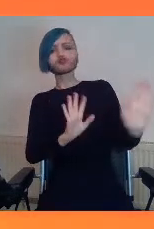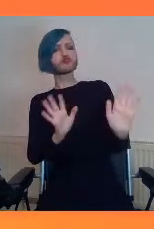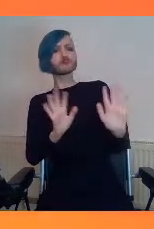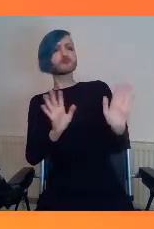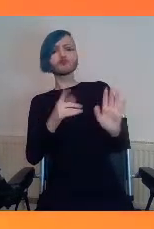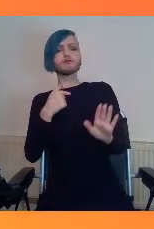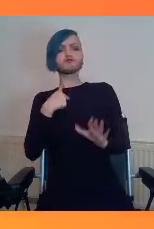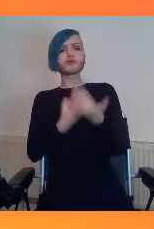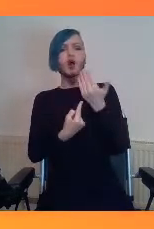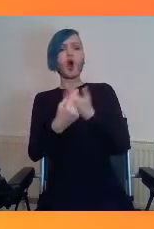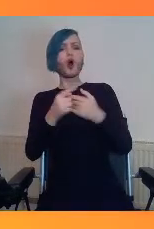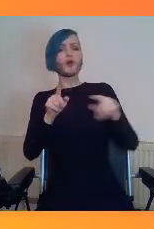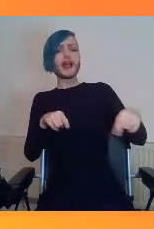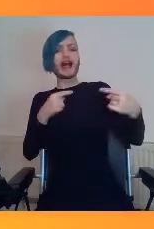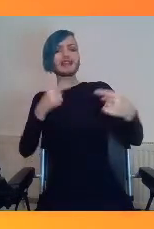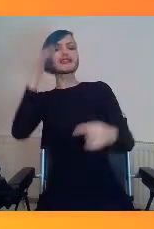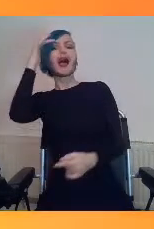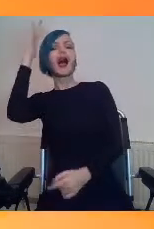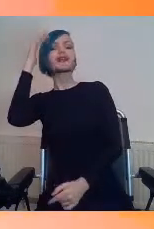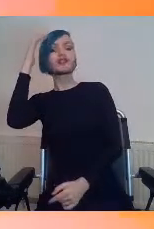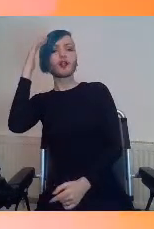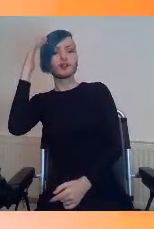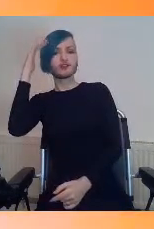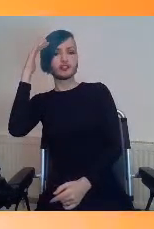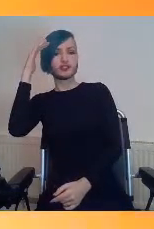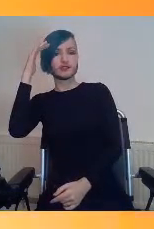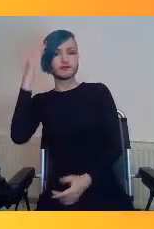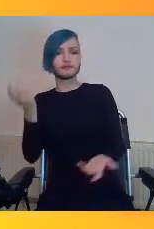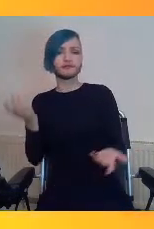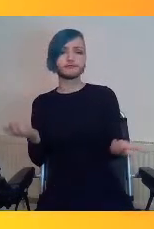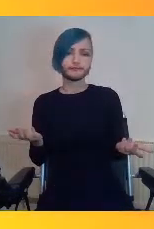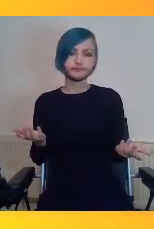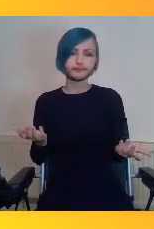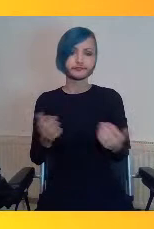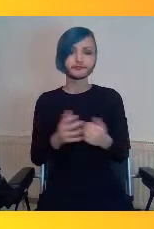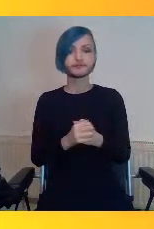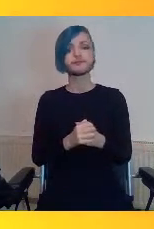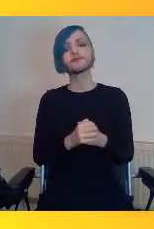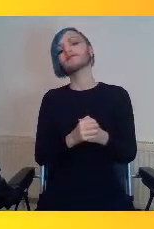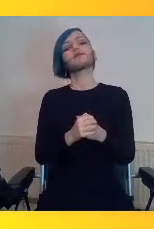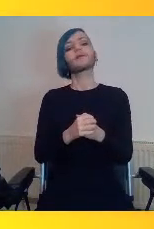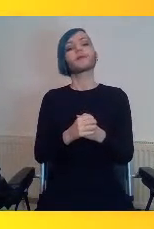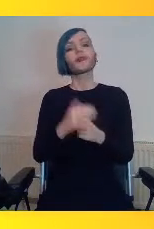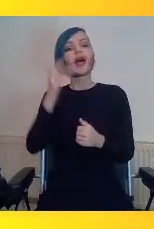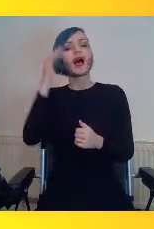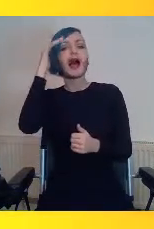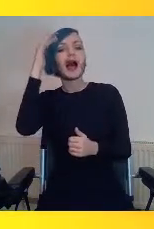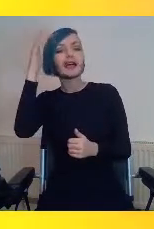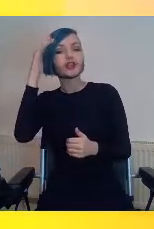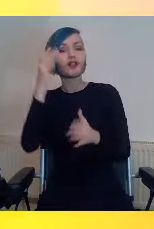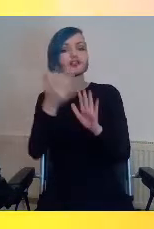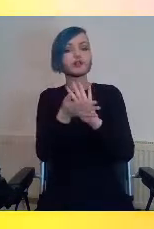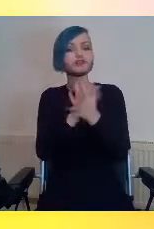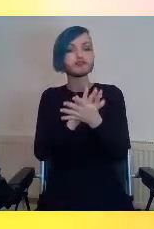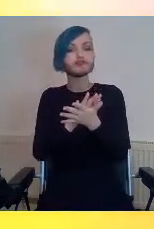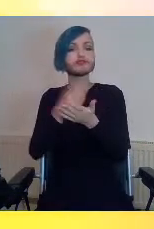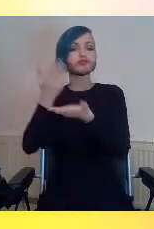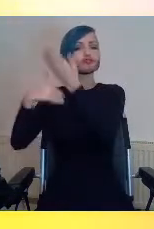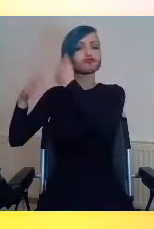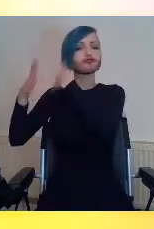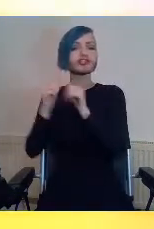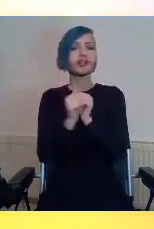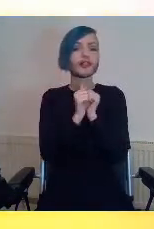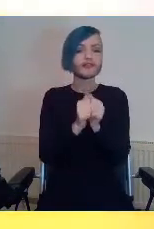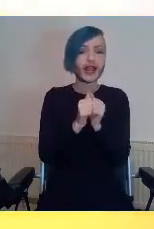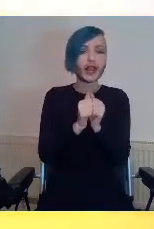ideology, which is to touch and to ruin our families, our traditional values, and so on and so on.